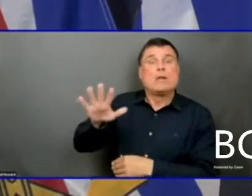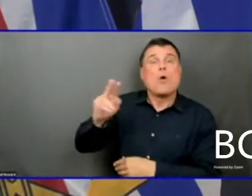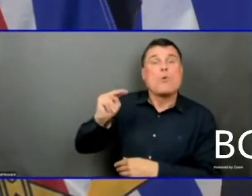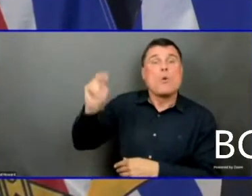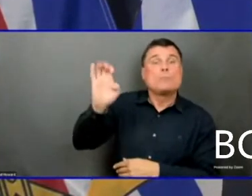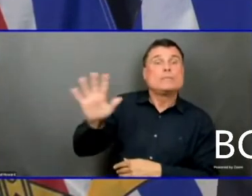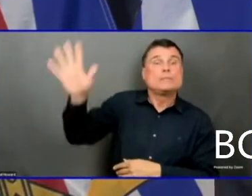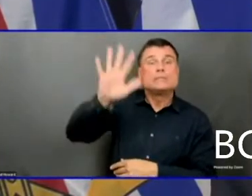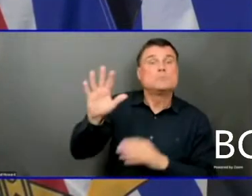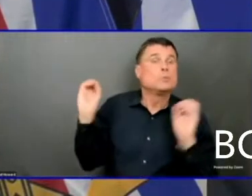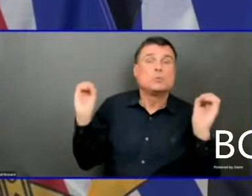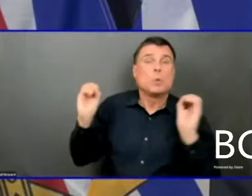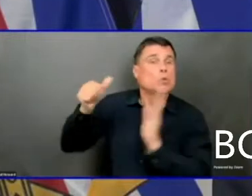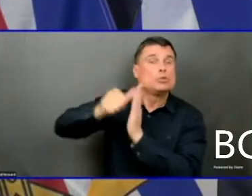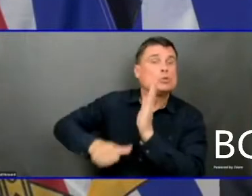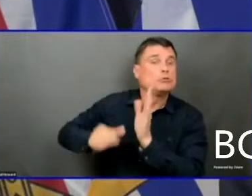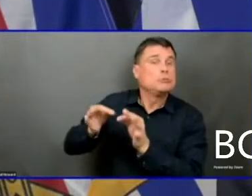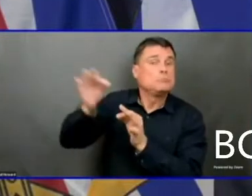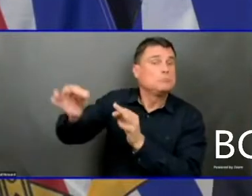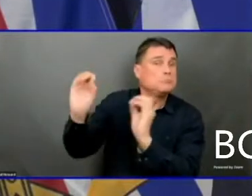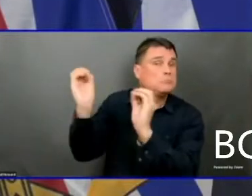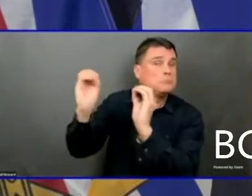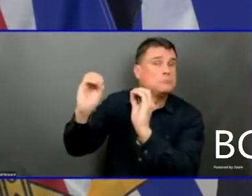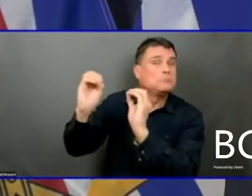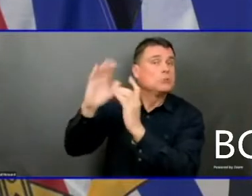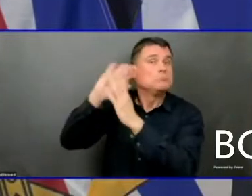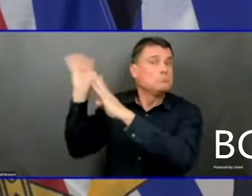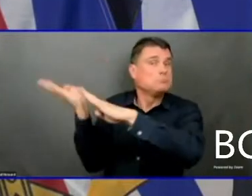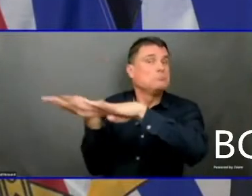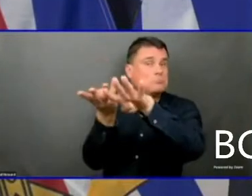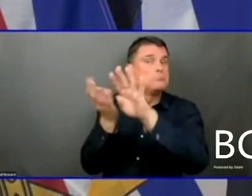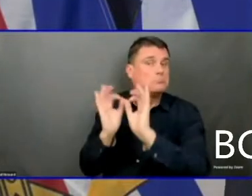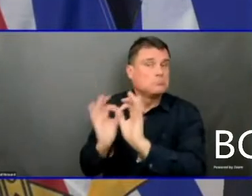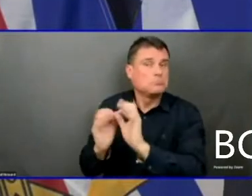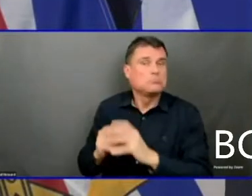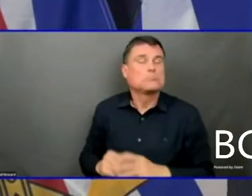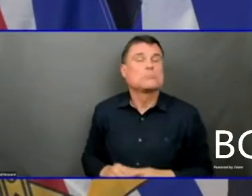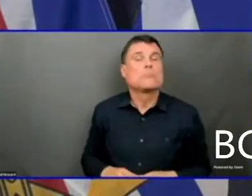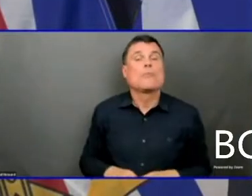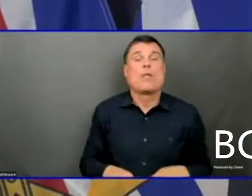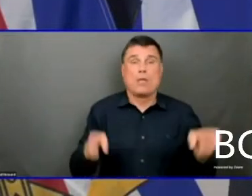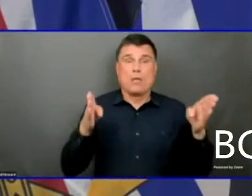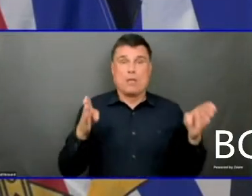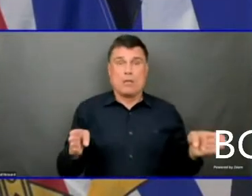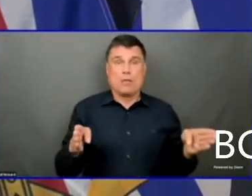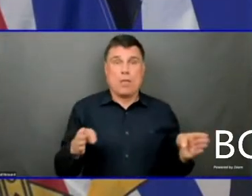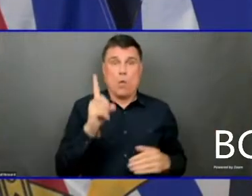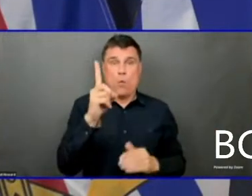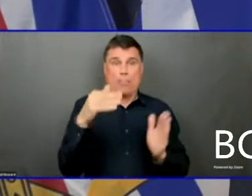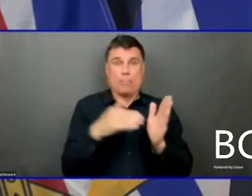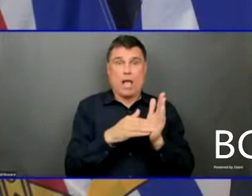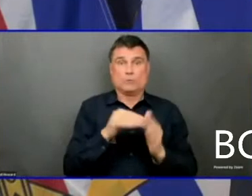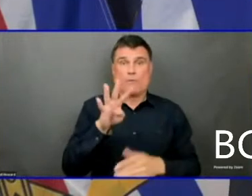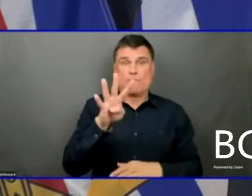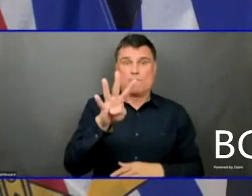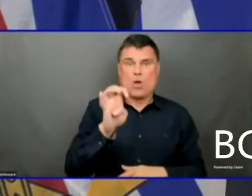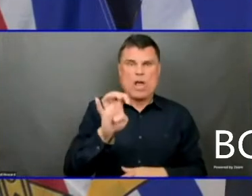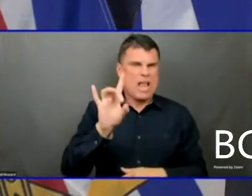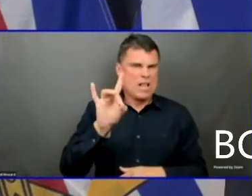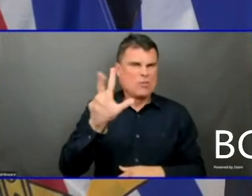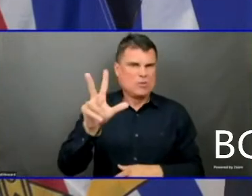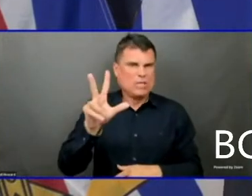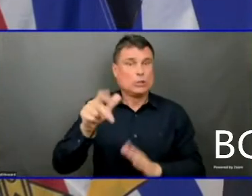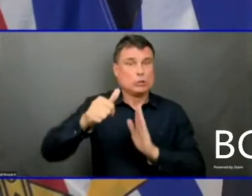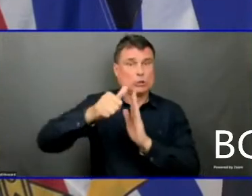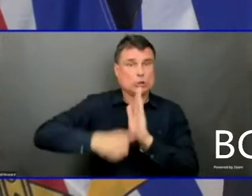So in total, from April 19th to May 9th, a total of 1,483 surgeries have now been postponed.